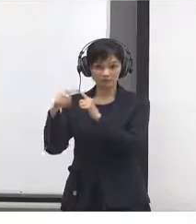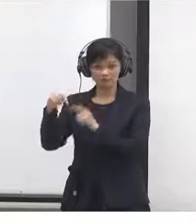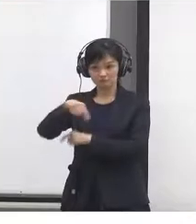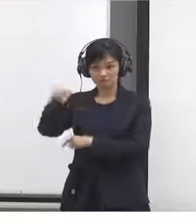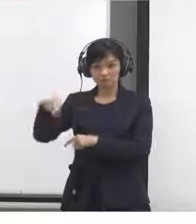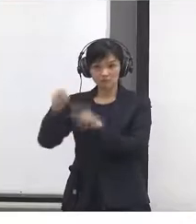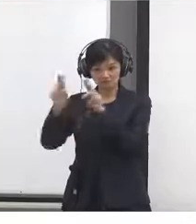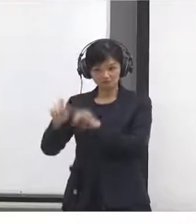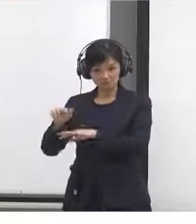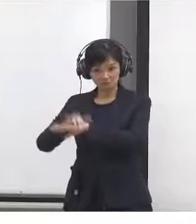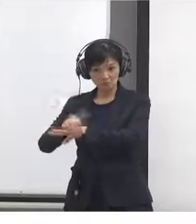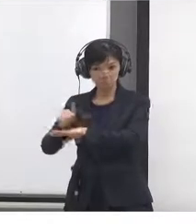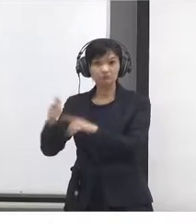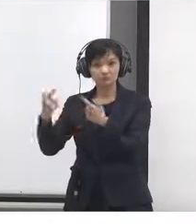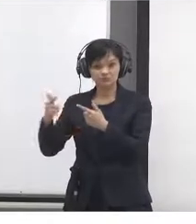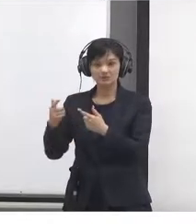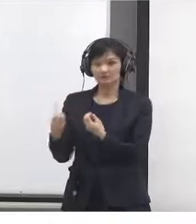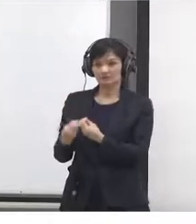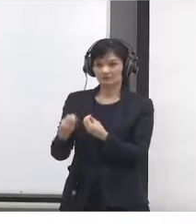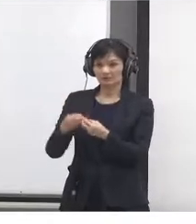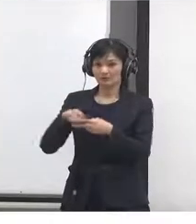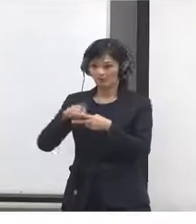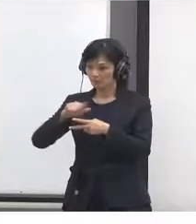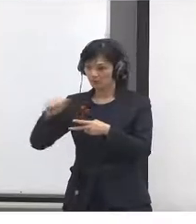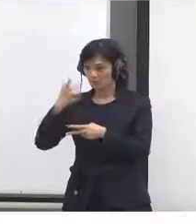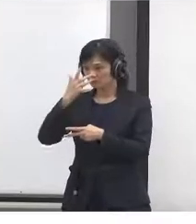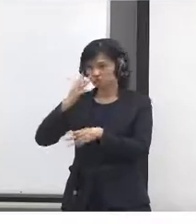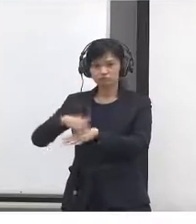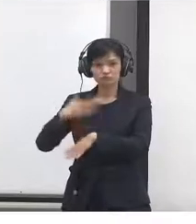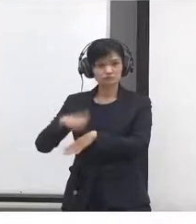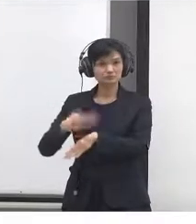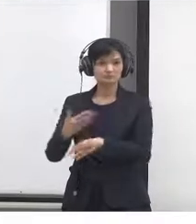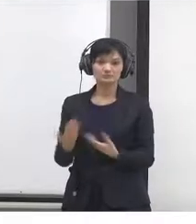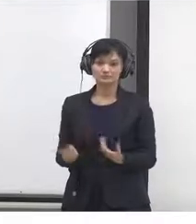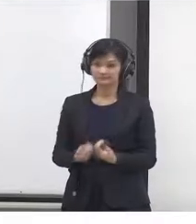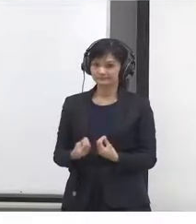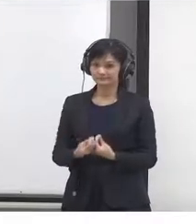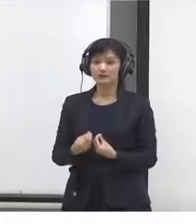but they just come with their problem, their issue.